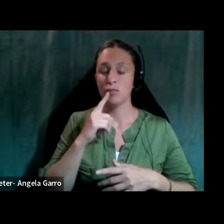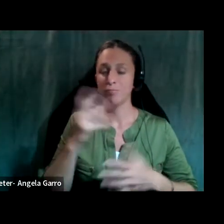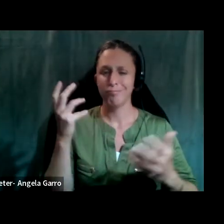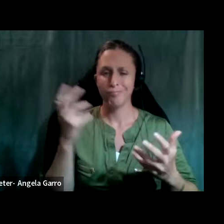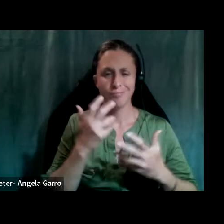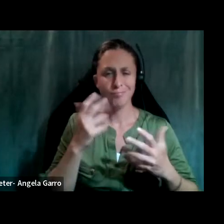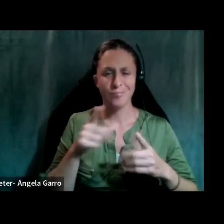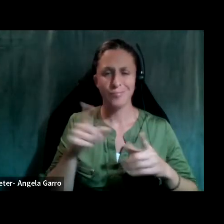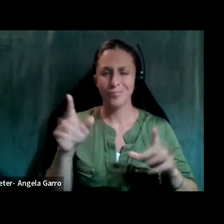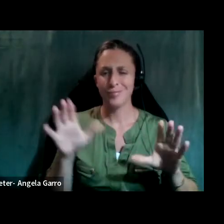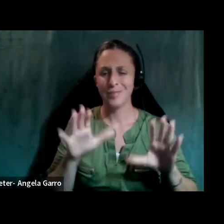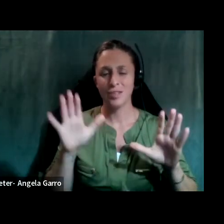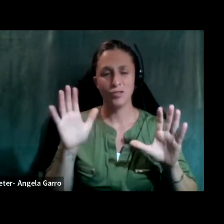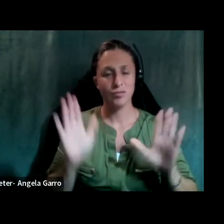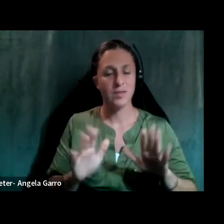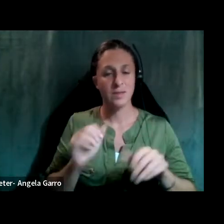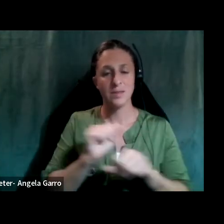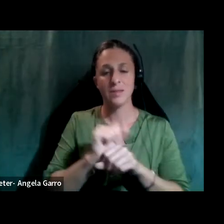So Yeah.